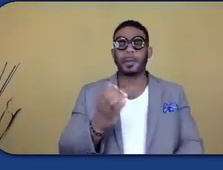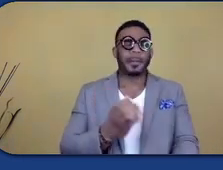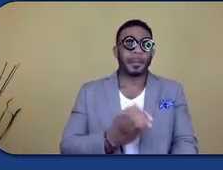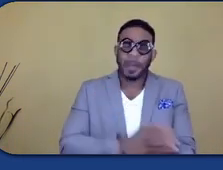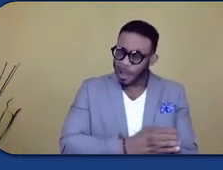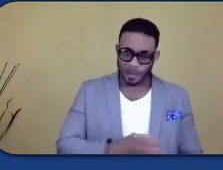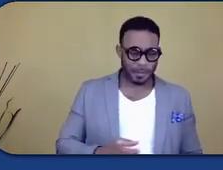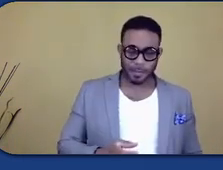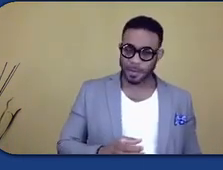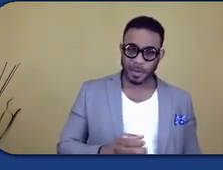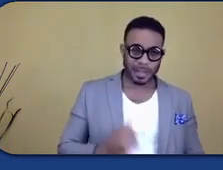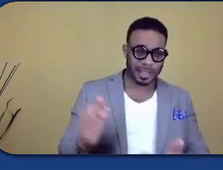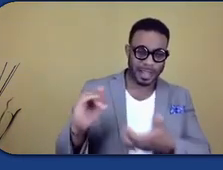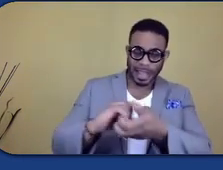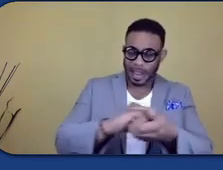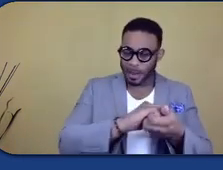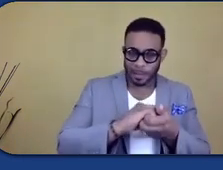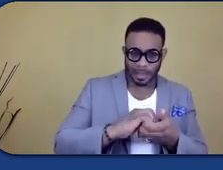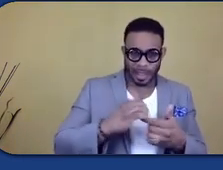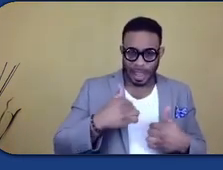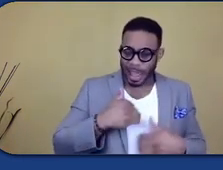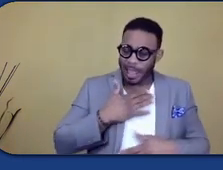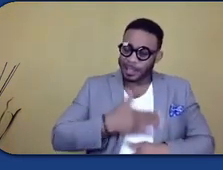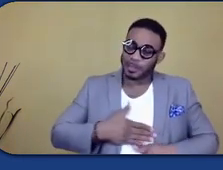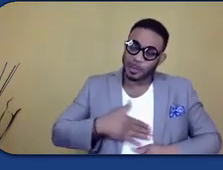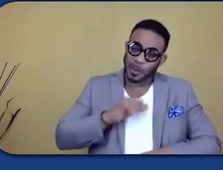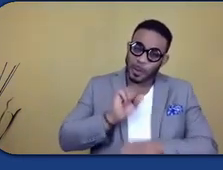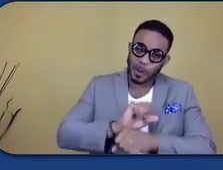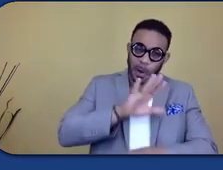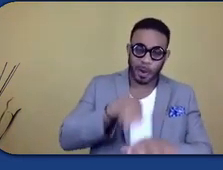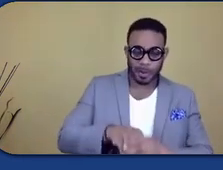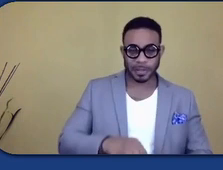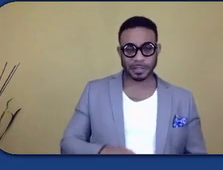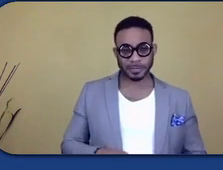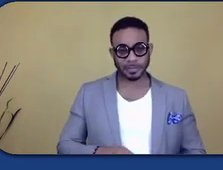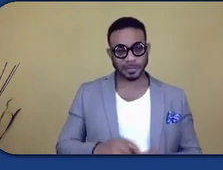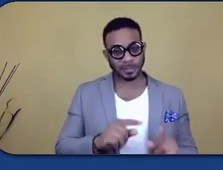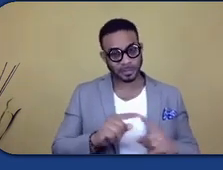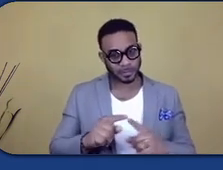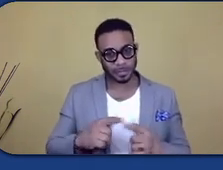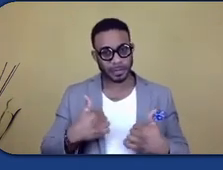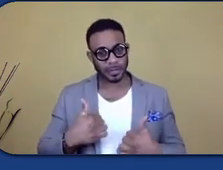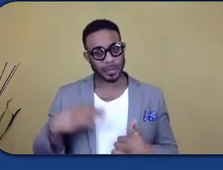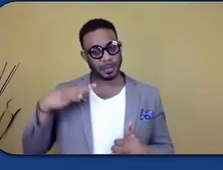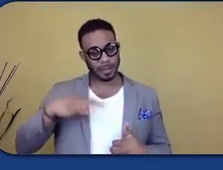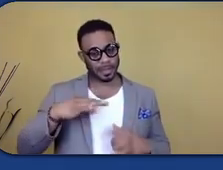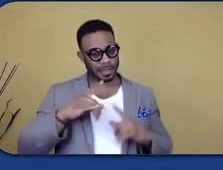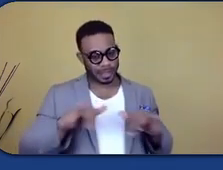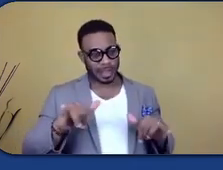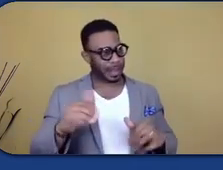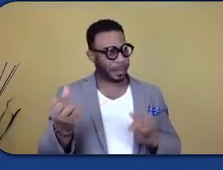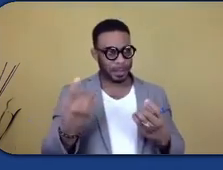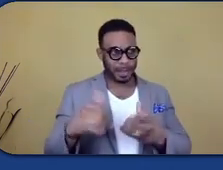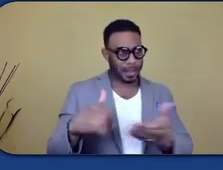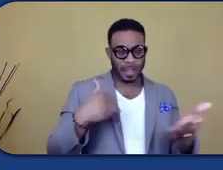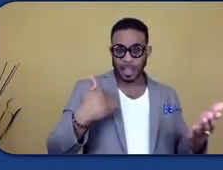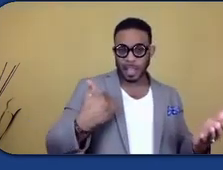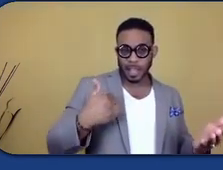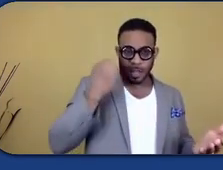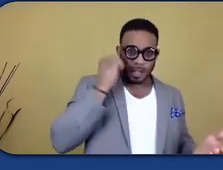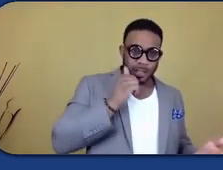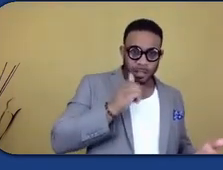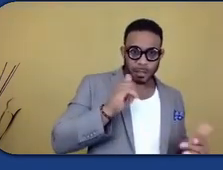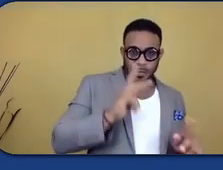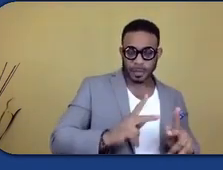project is one of the most powerful collaboration that I enjoy or as I benefited as many